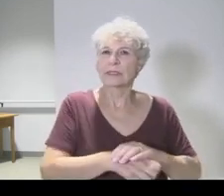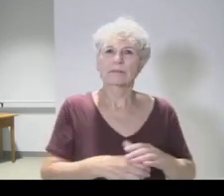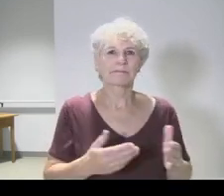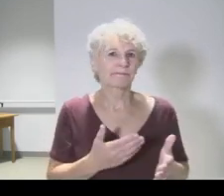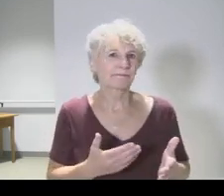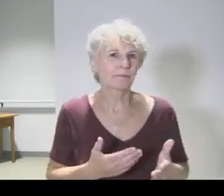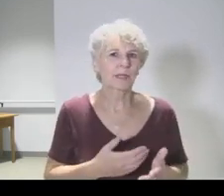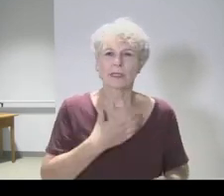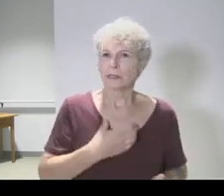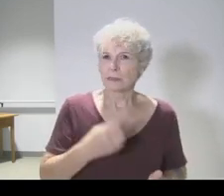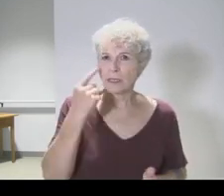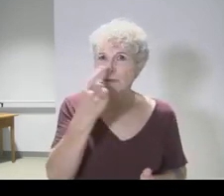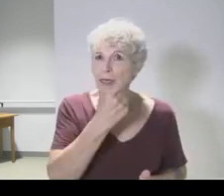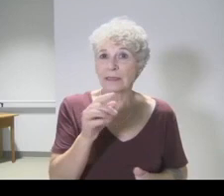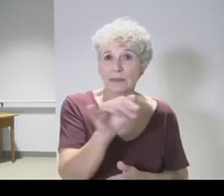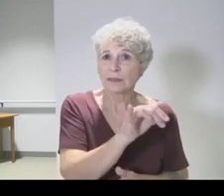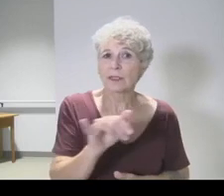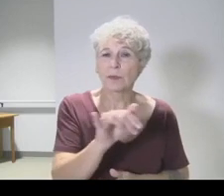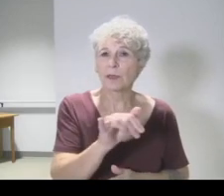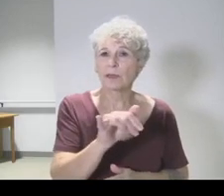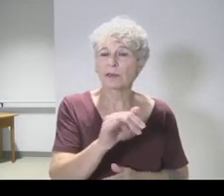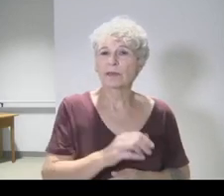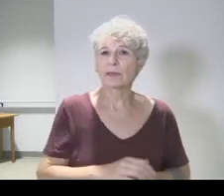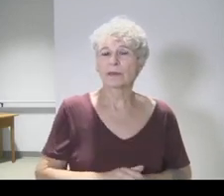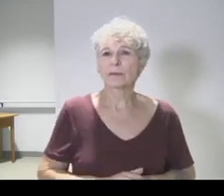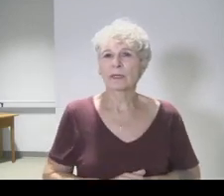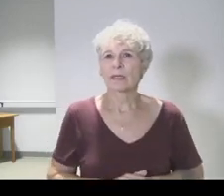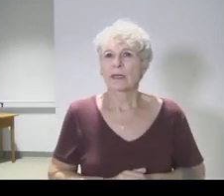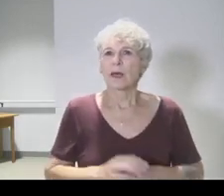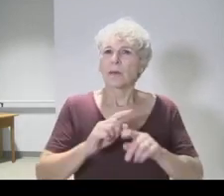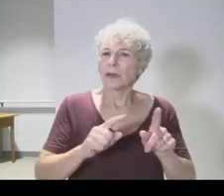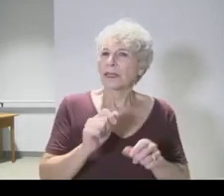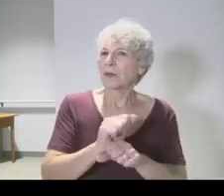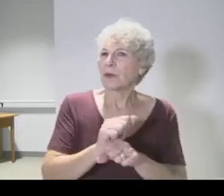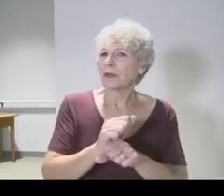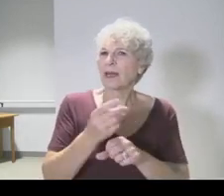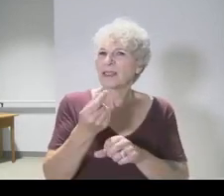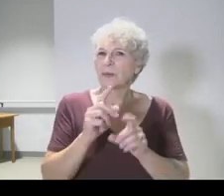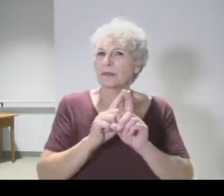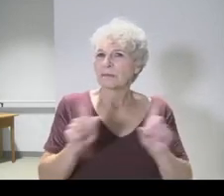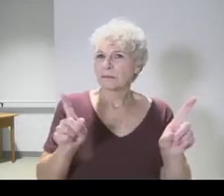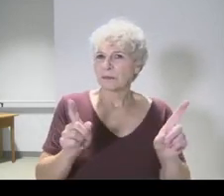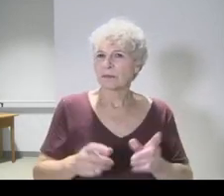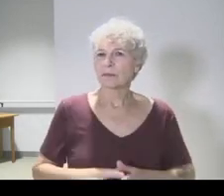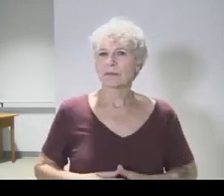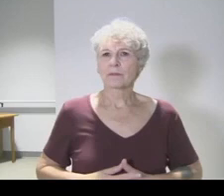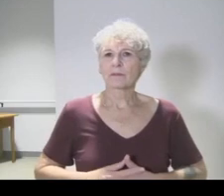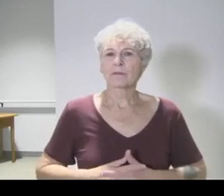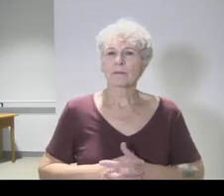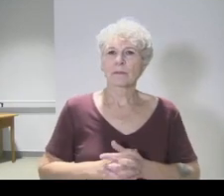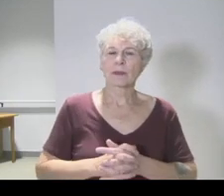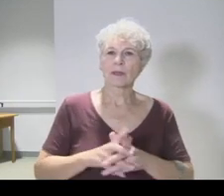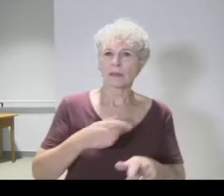Now, the desires of the eyes are similar to the desires of the flesh, but they operate in a more refined way.